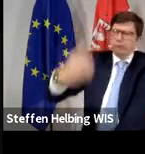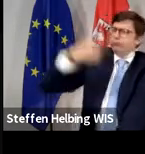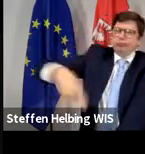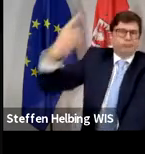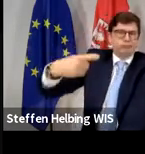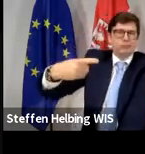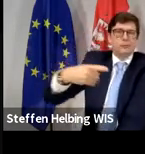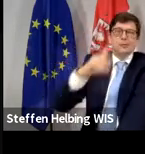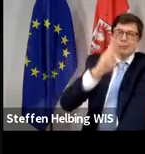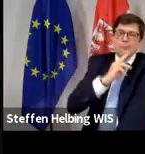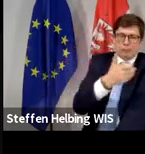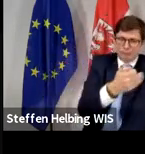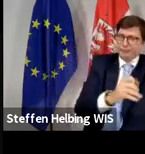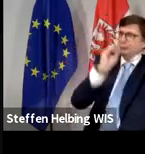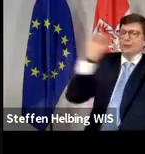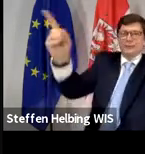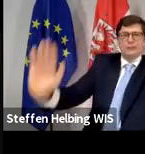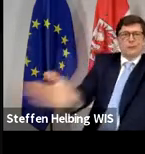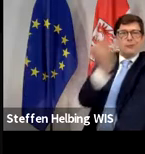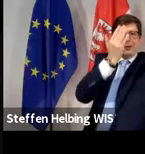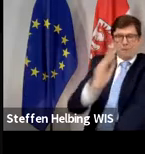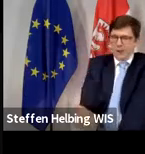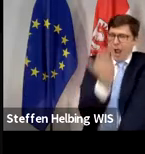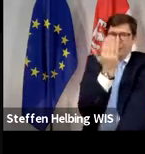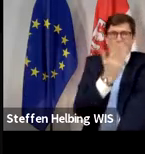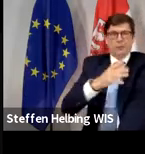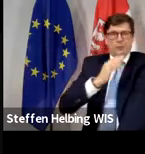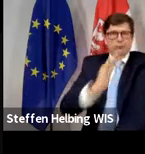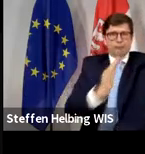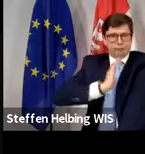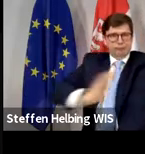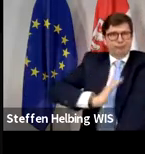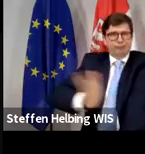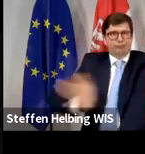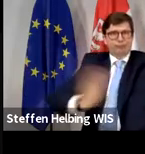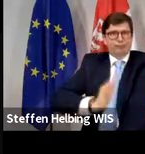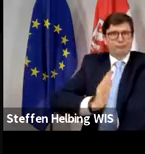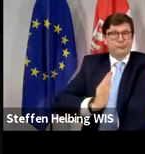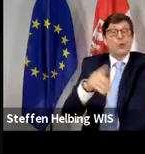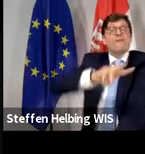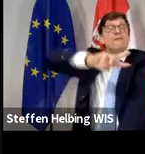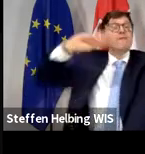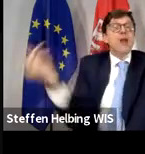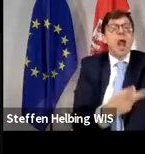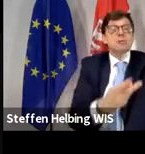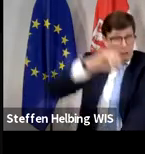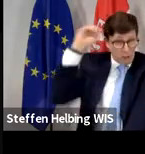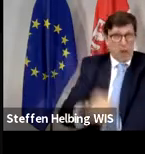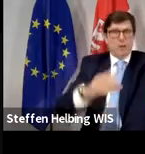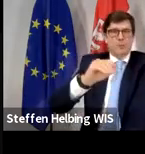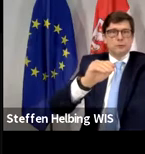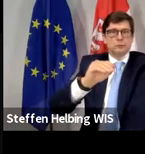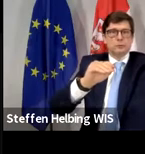plan everything in my app. And also the interpreter station will let me know, okay, is there an appointment? Is there an interpreter